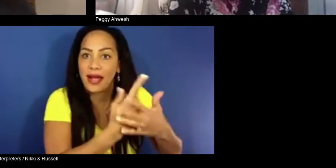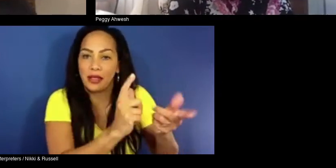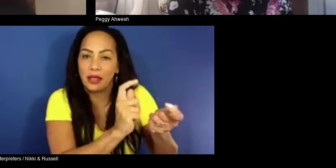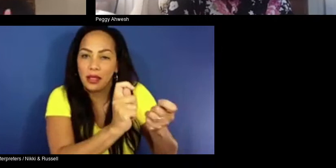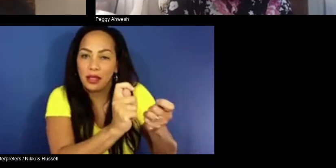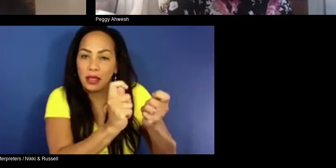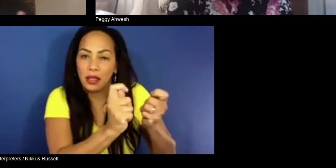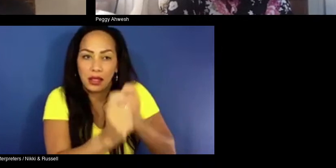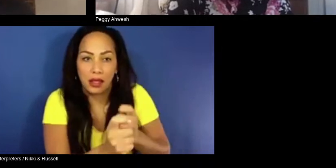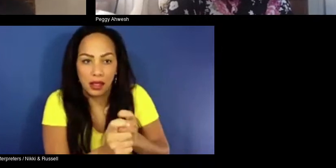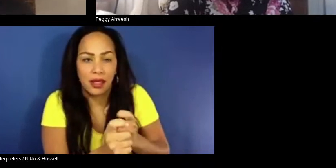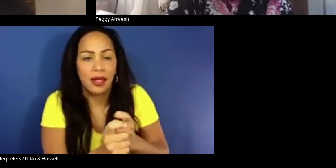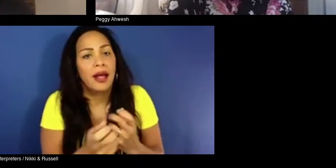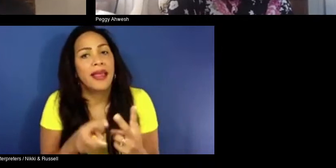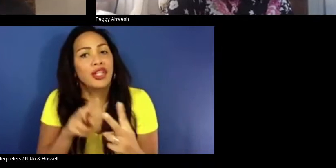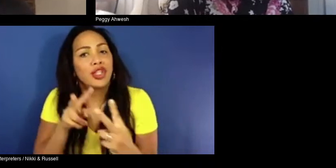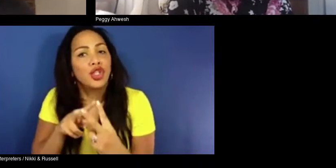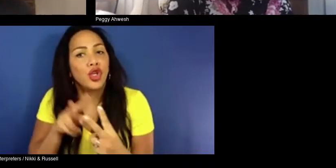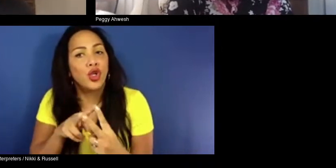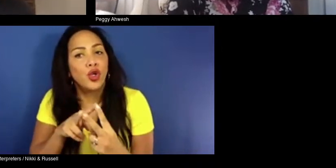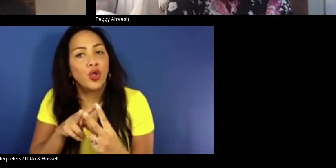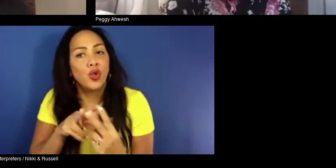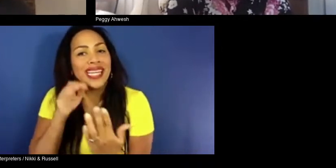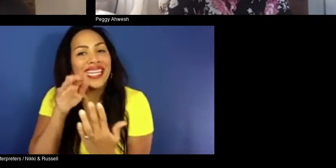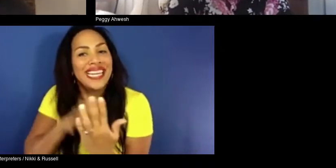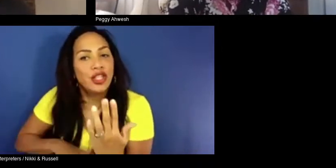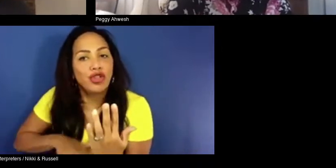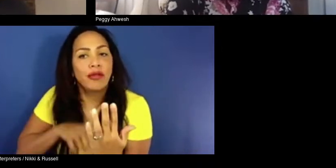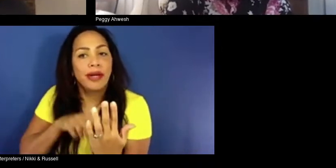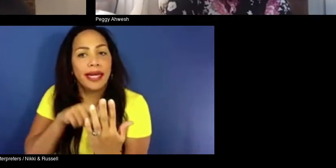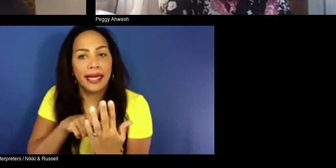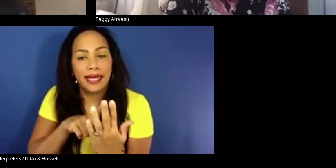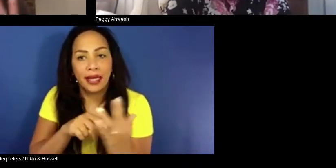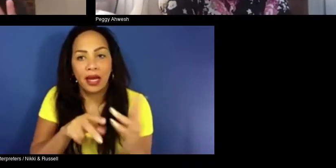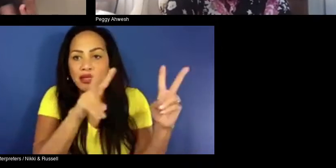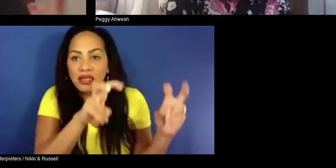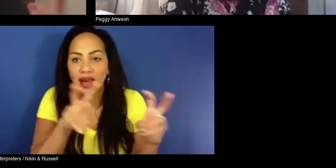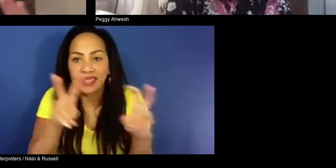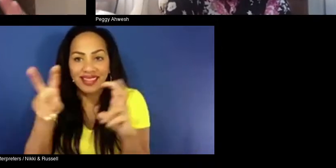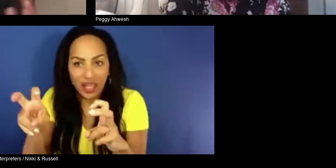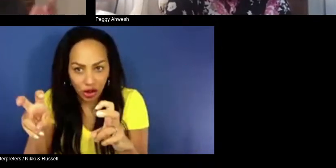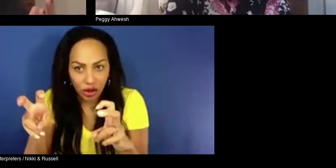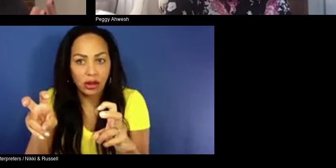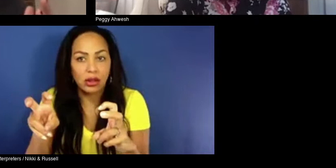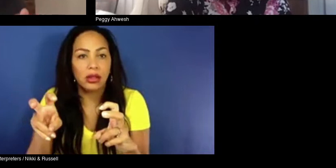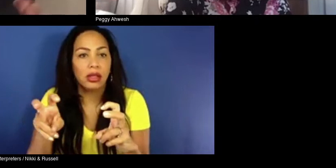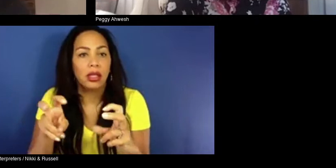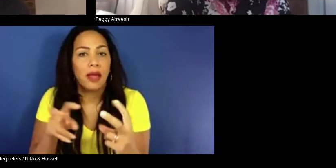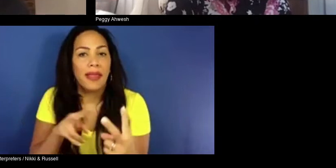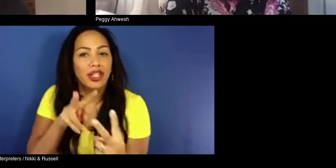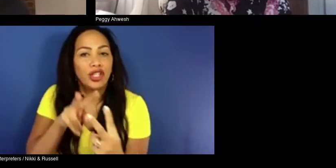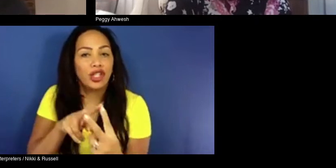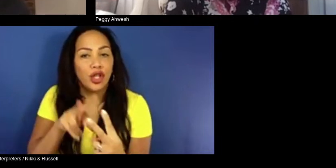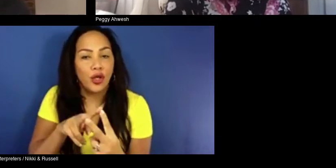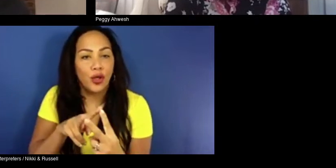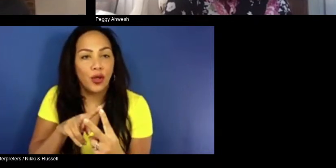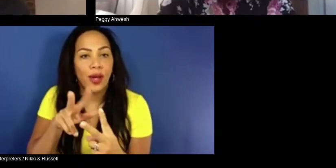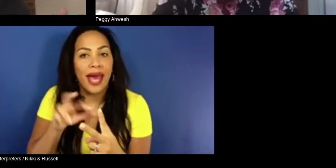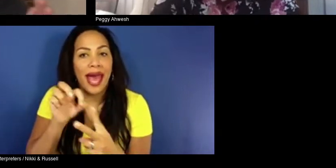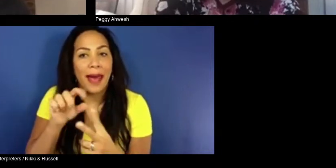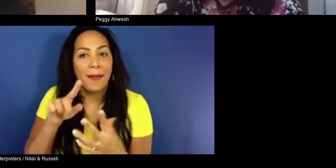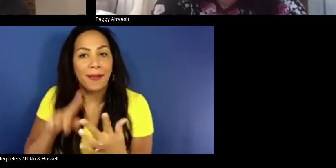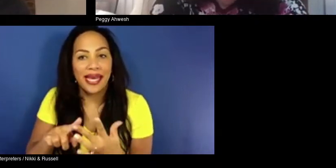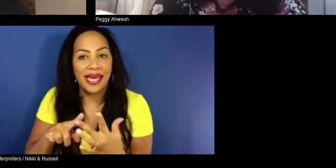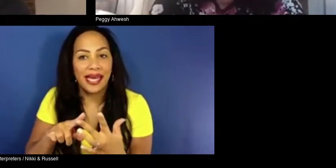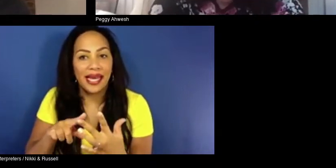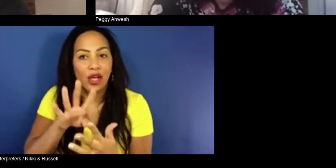or two literary citations in one of those works. In Verily, there are these two epigraphs, one from Moby Dick